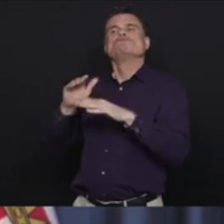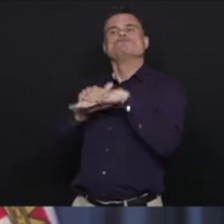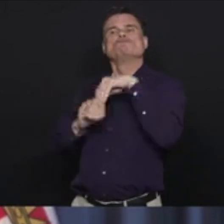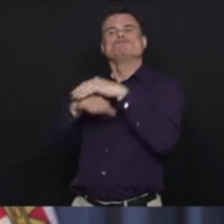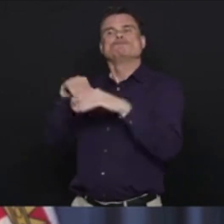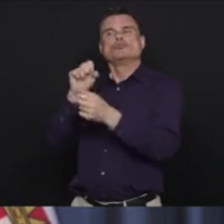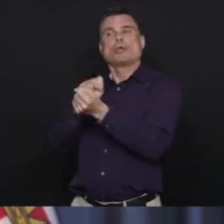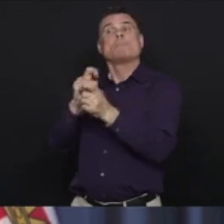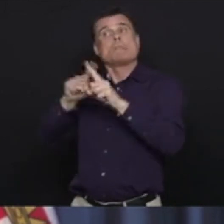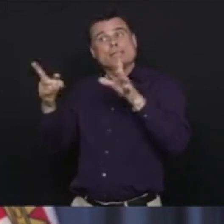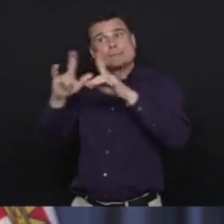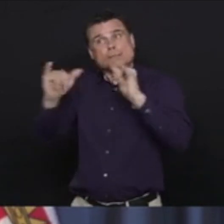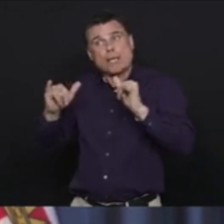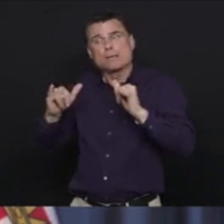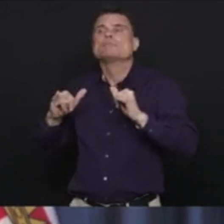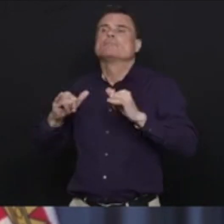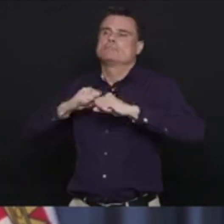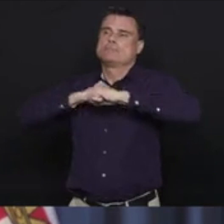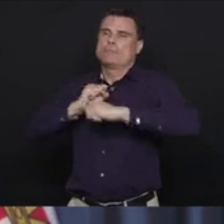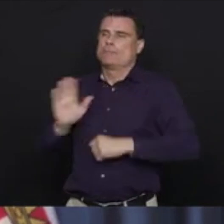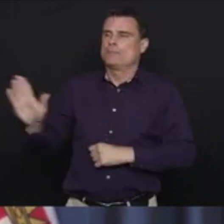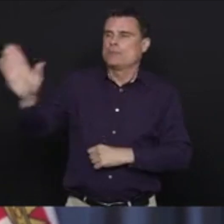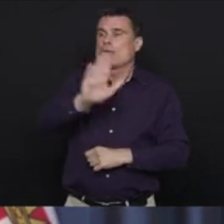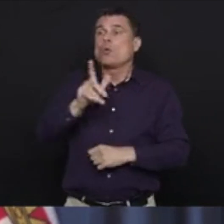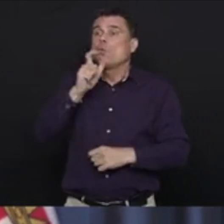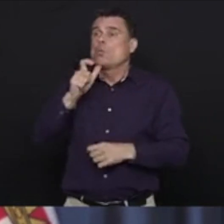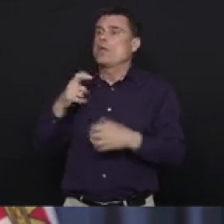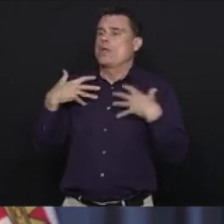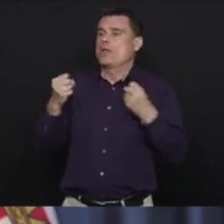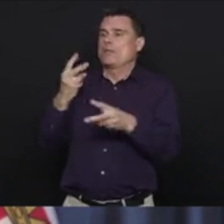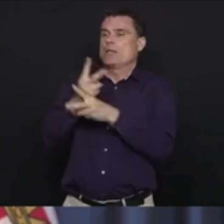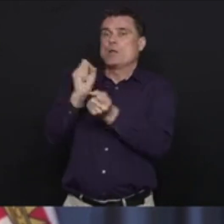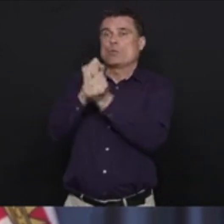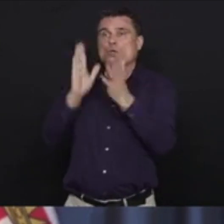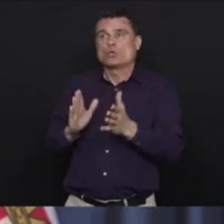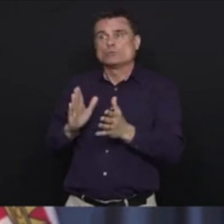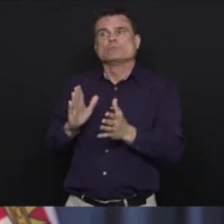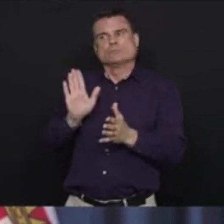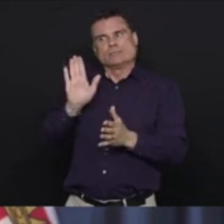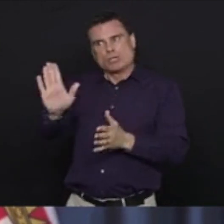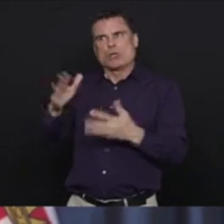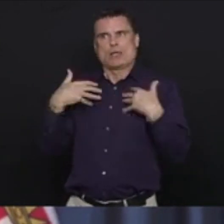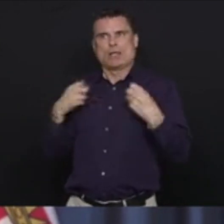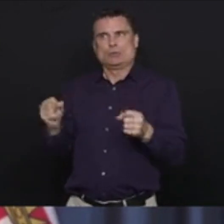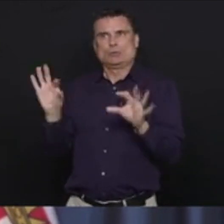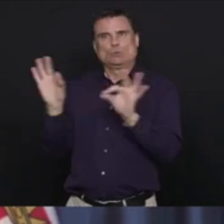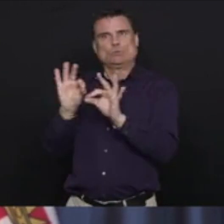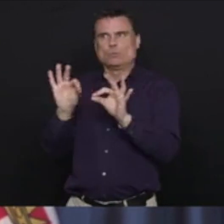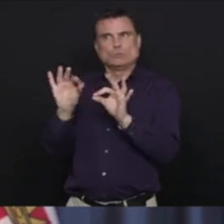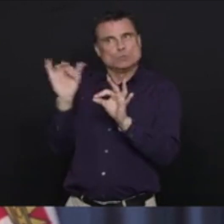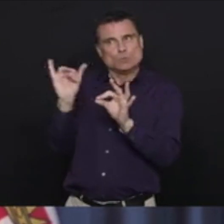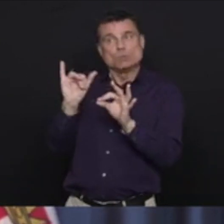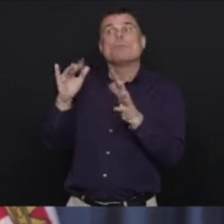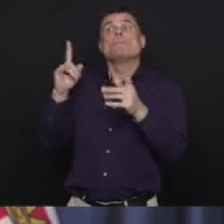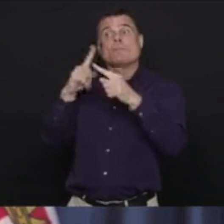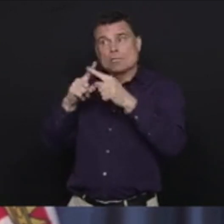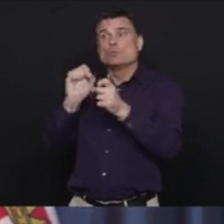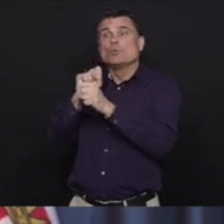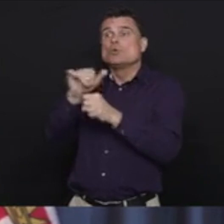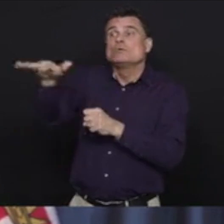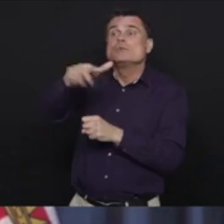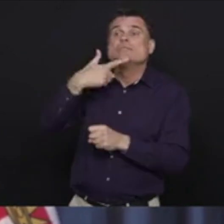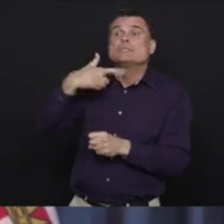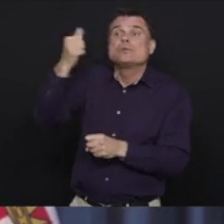people in the system believe that with passion, and we're going to continue to do that work. The important thing now is that we follow the